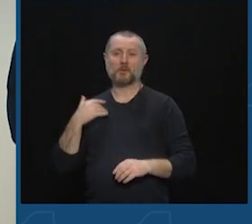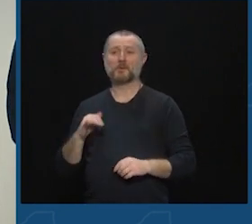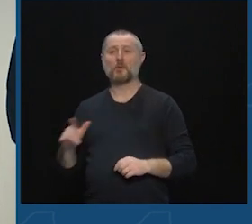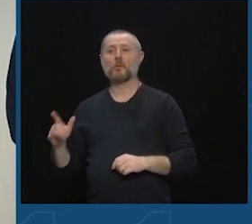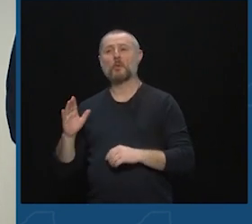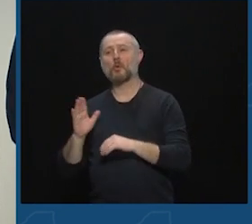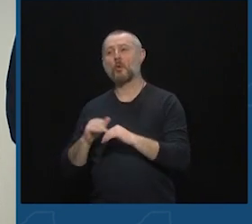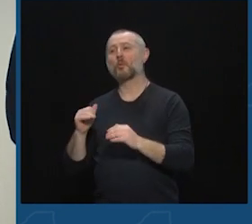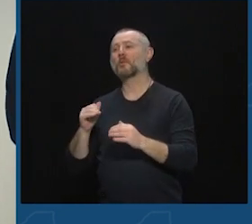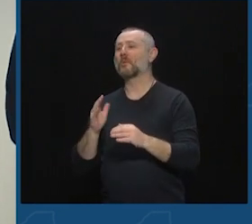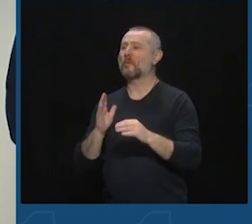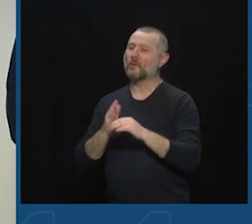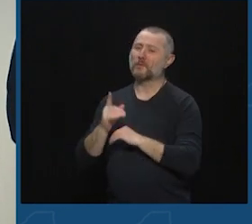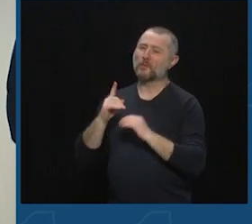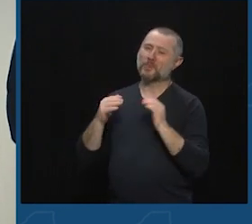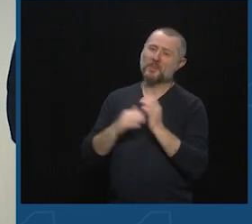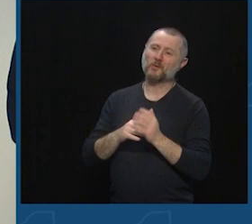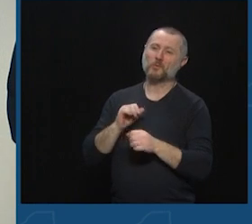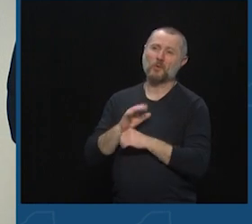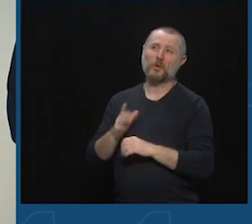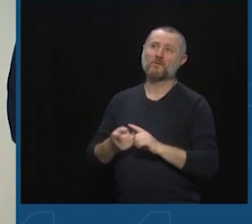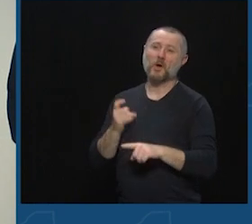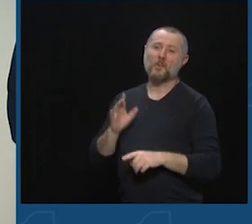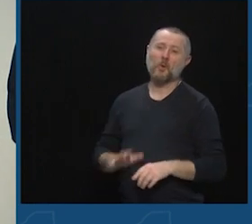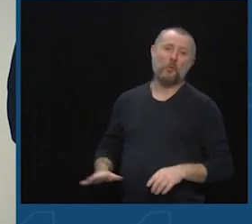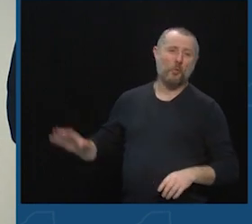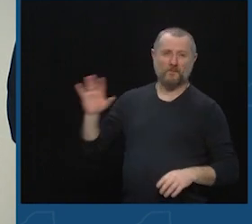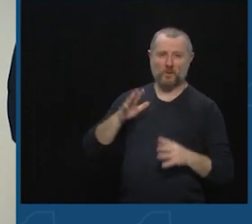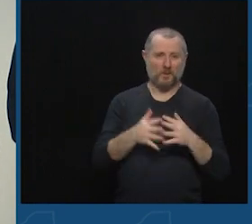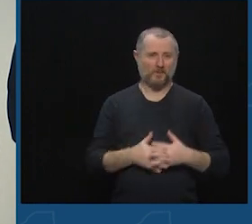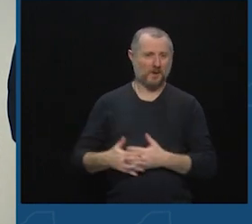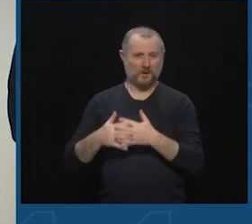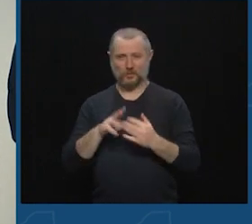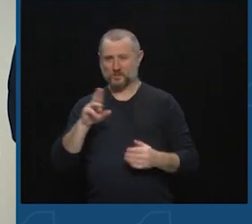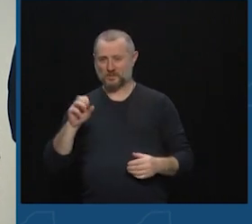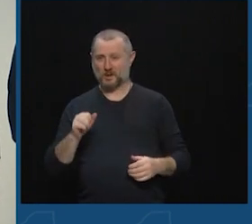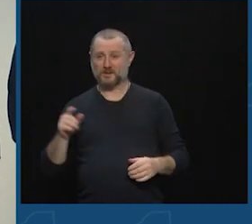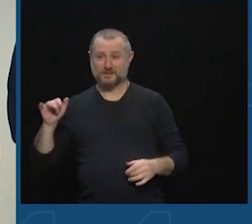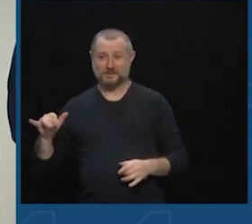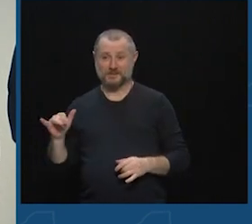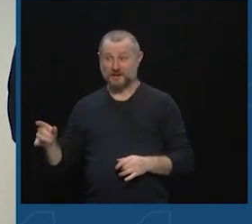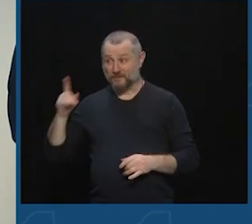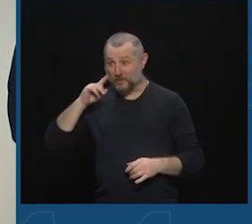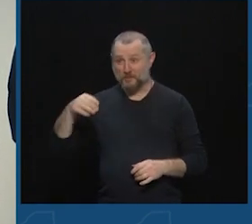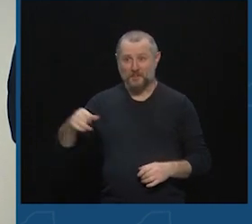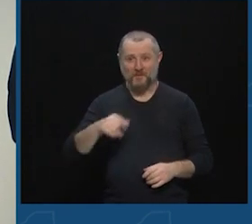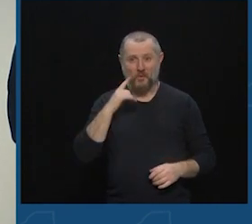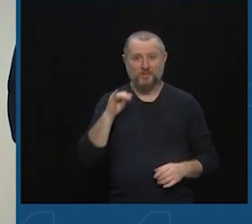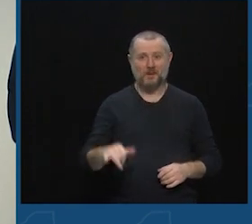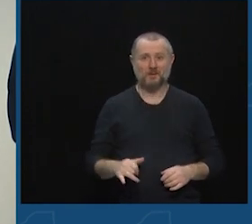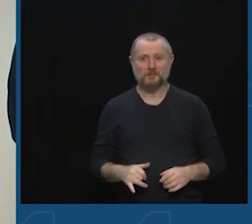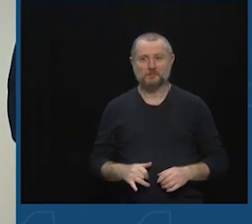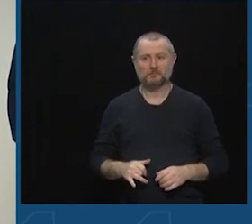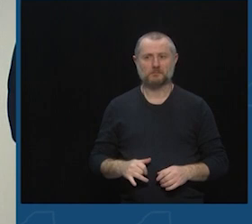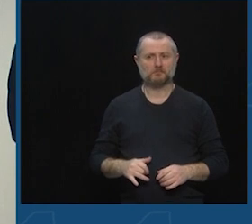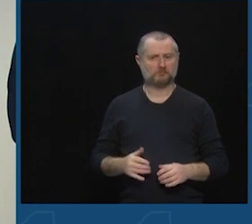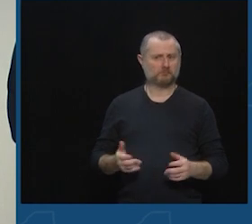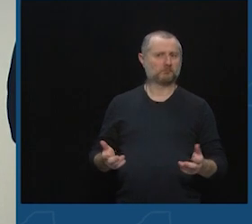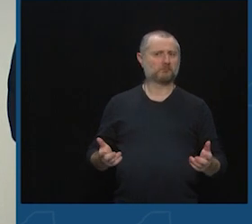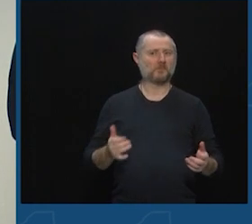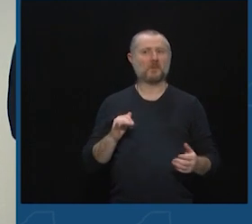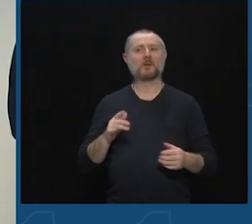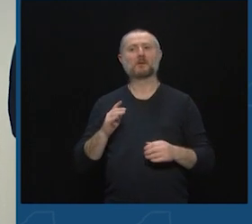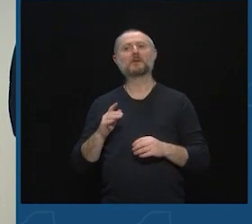over the country at their expense. I mean, this is something that they do in a mutual aid situation, bringing in people from other